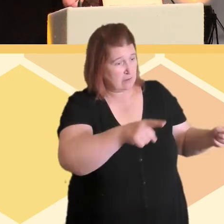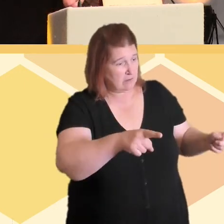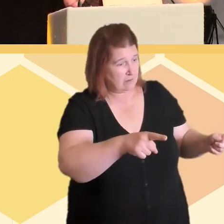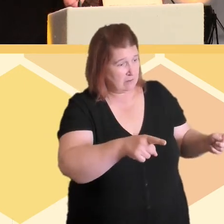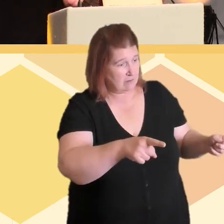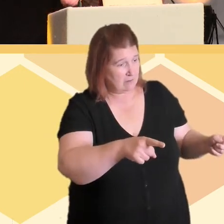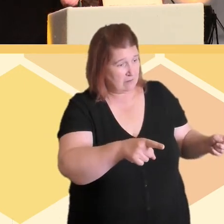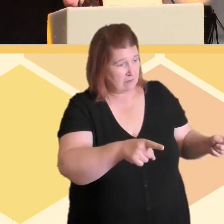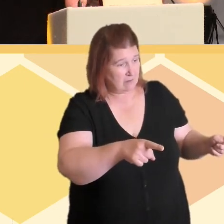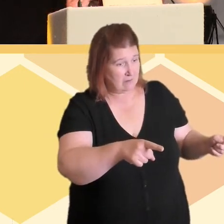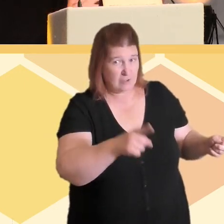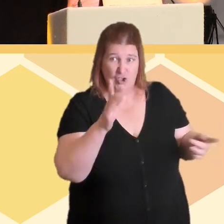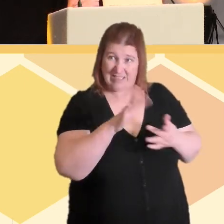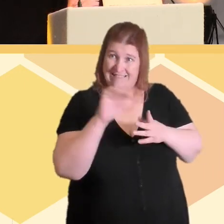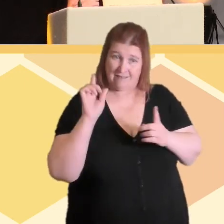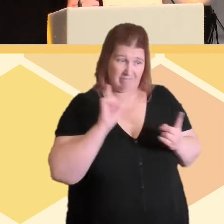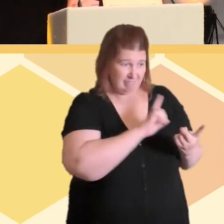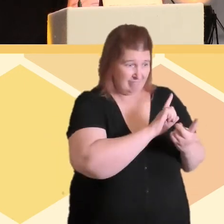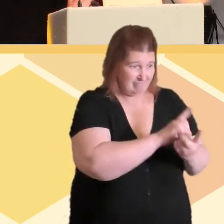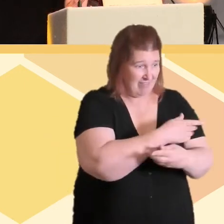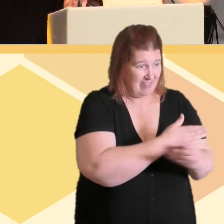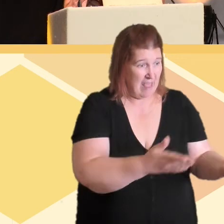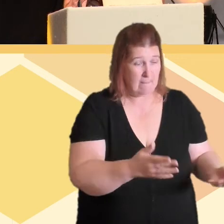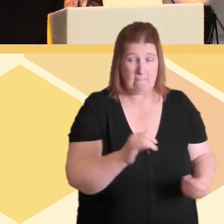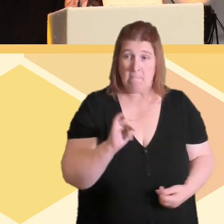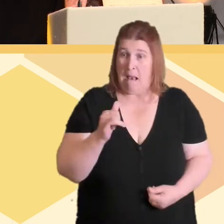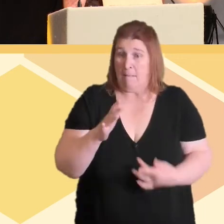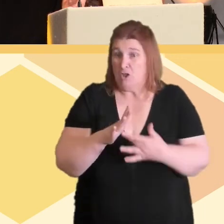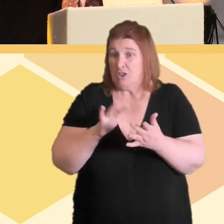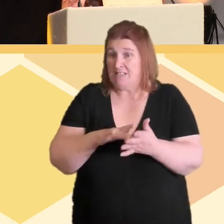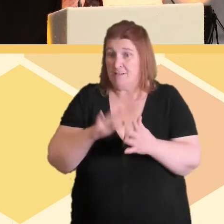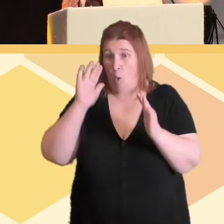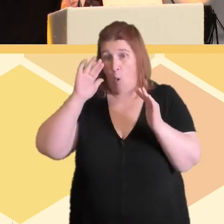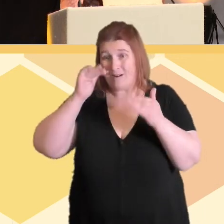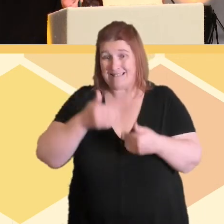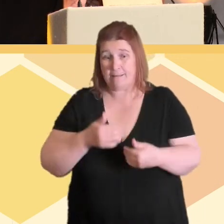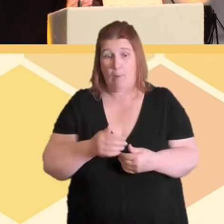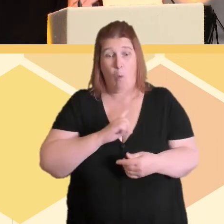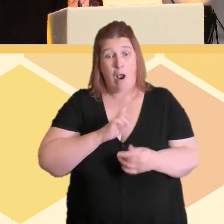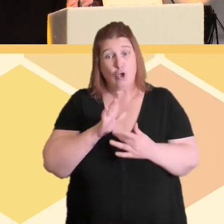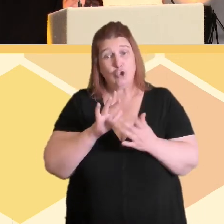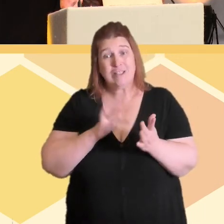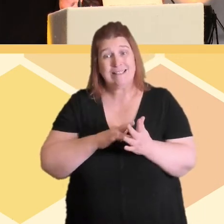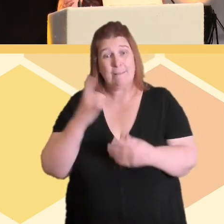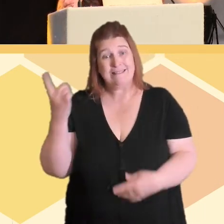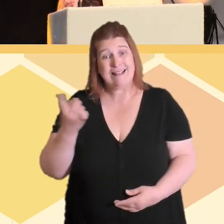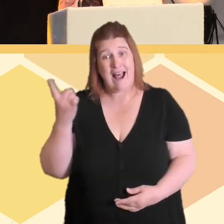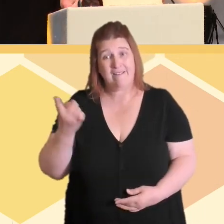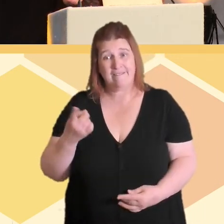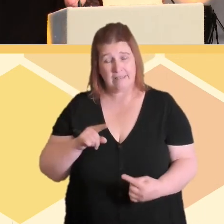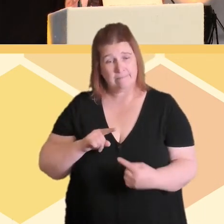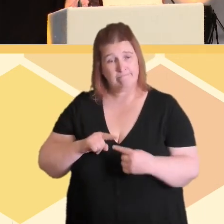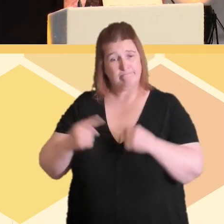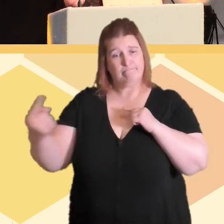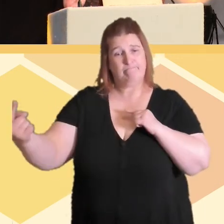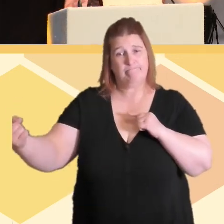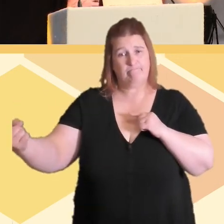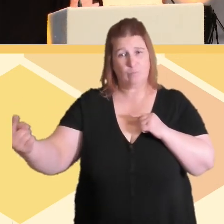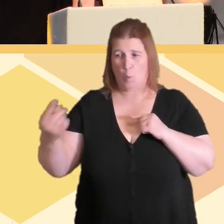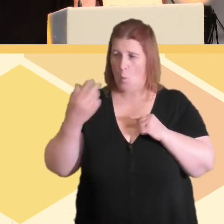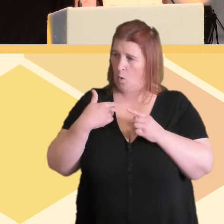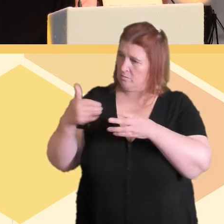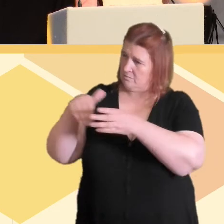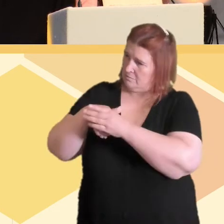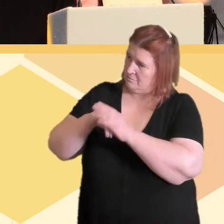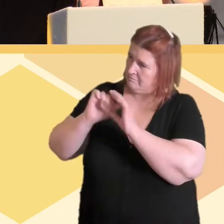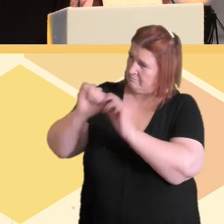be labelled autistic because he simply refused to play culturally defined social